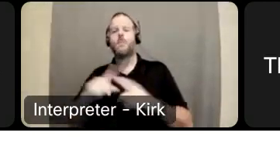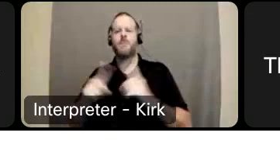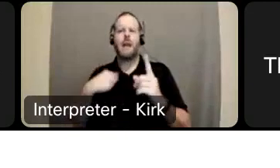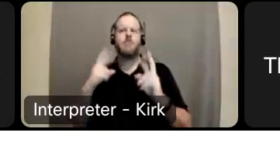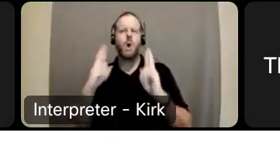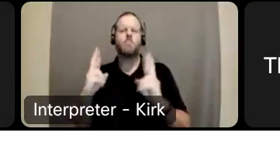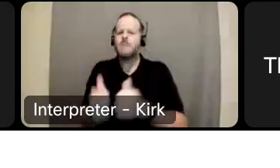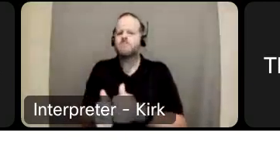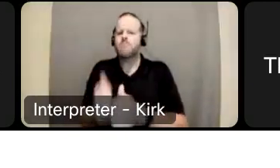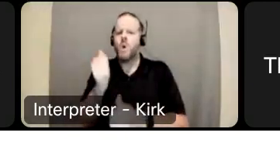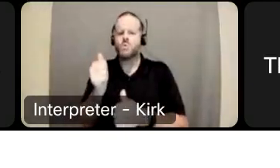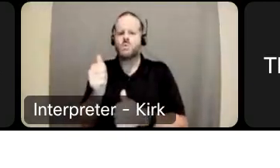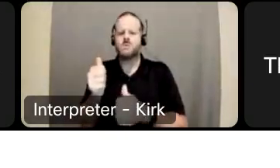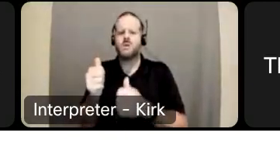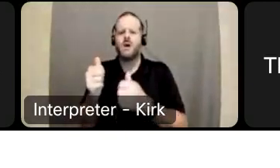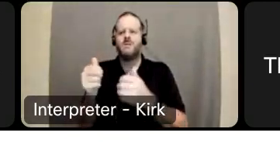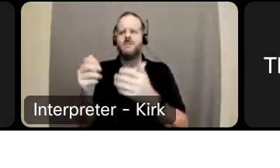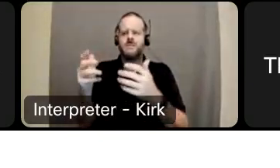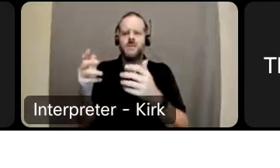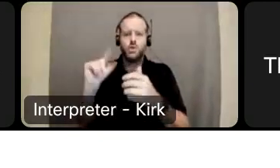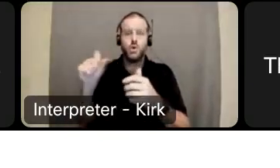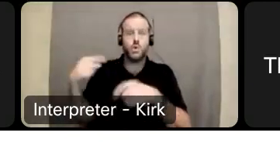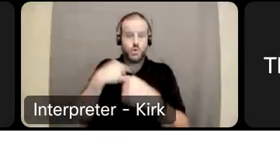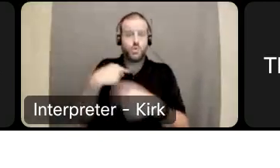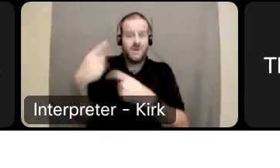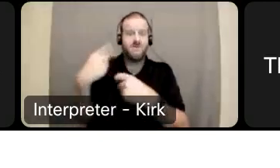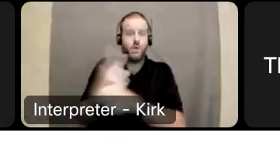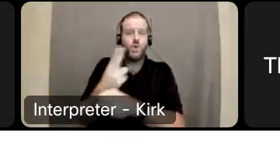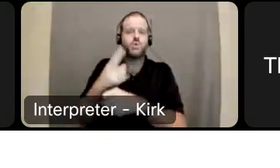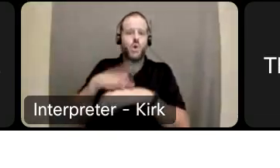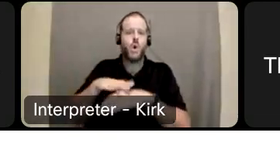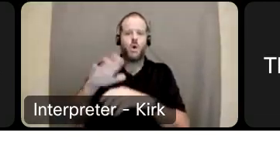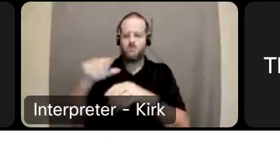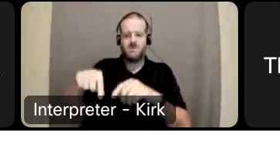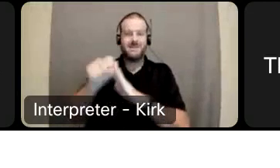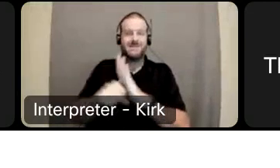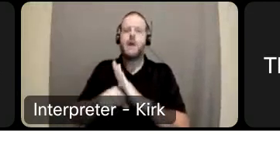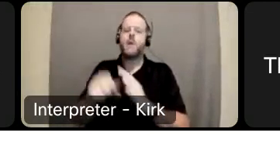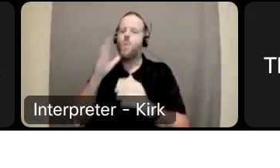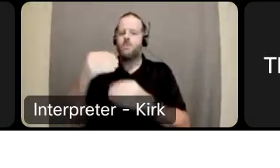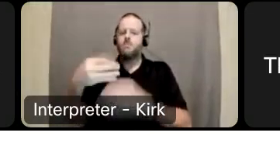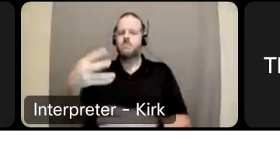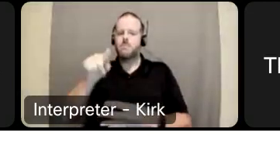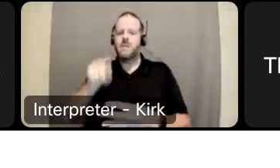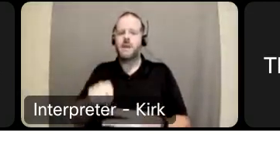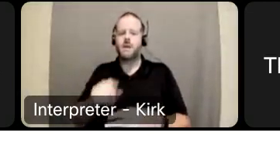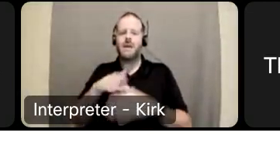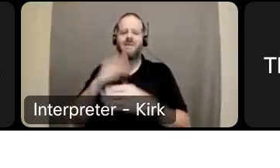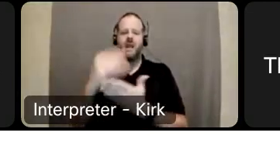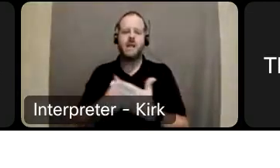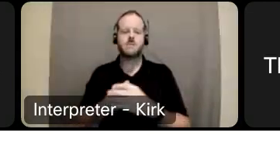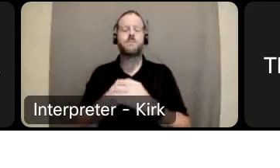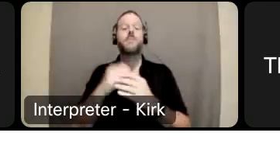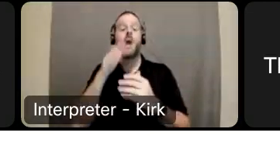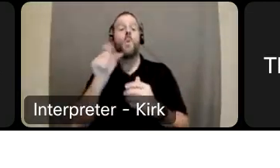generally most of the major assessment tools that we use in the state are going to be shown in these questions. We'll ask you what date